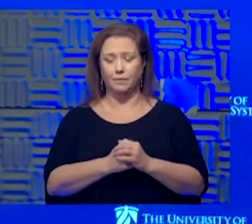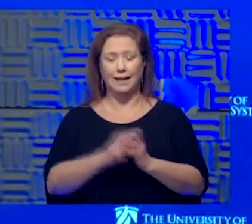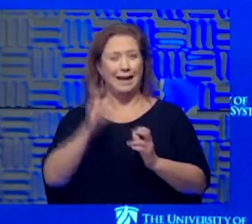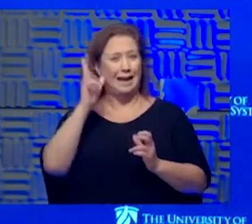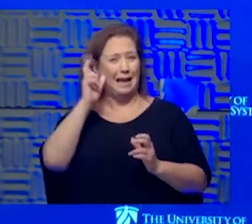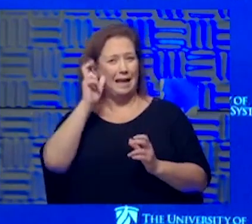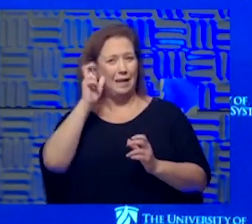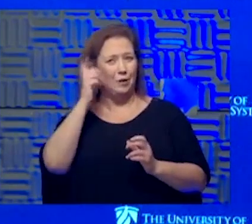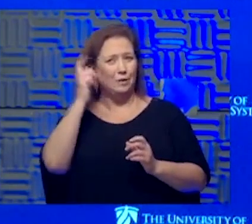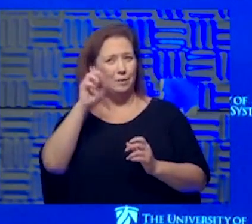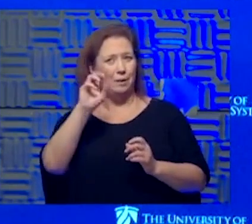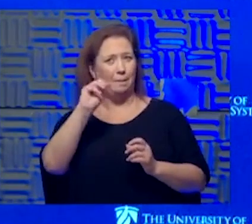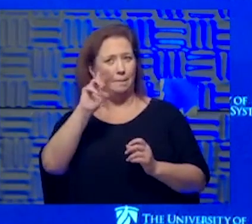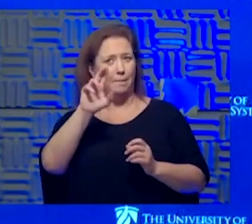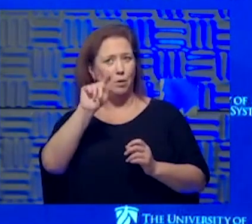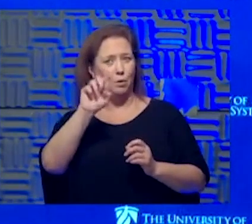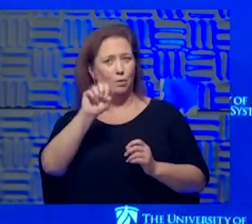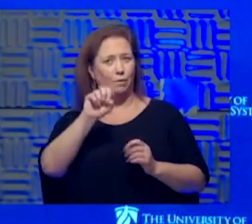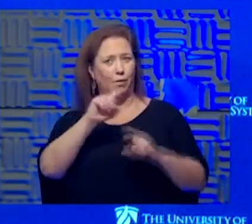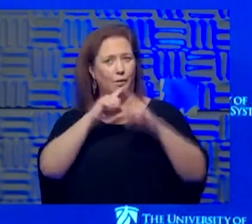Somebody unmuting.